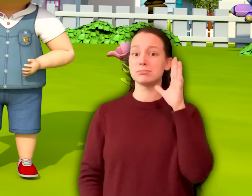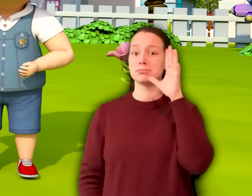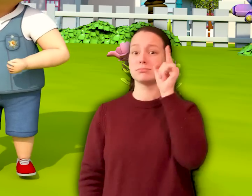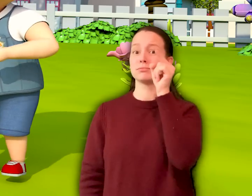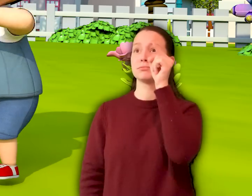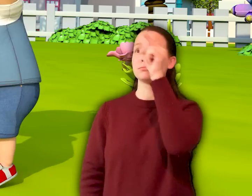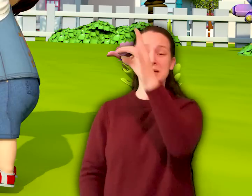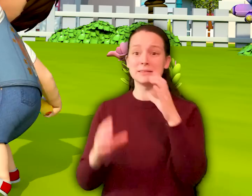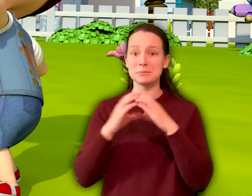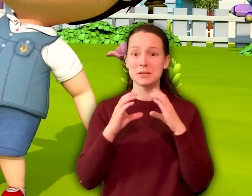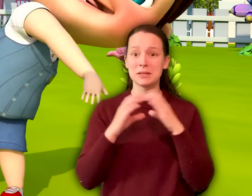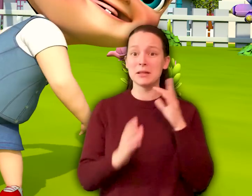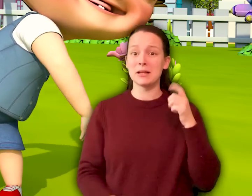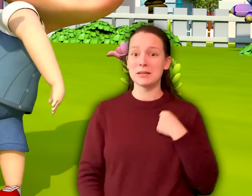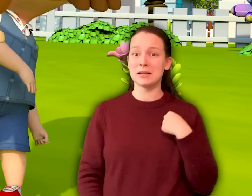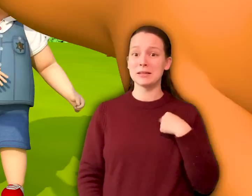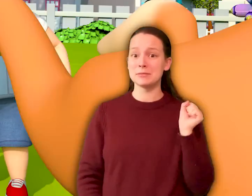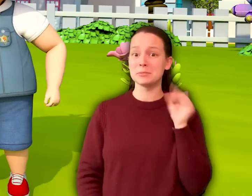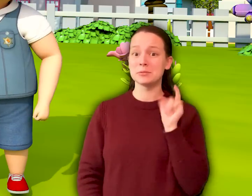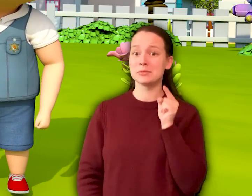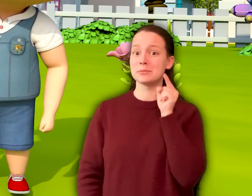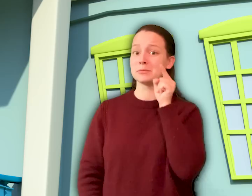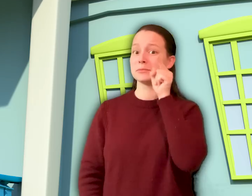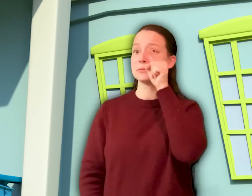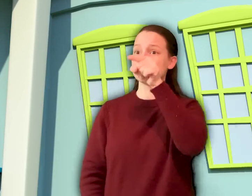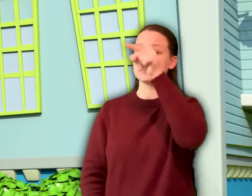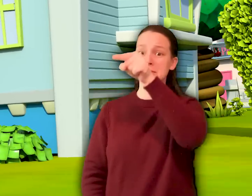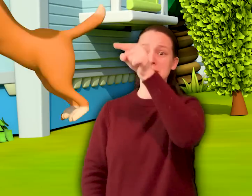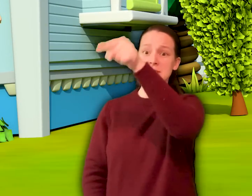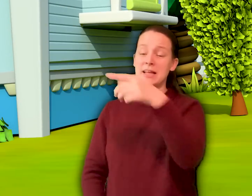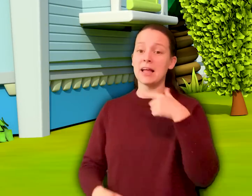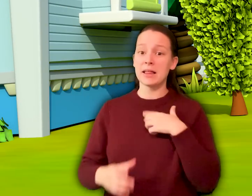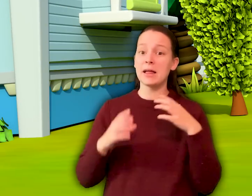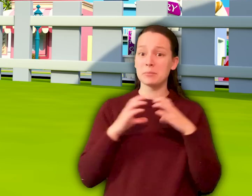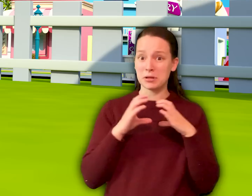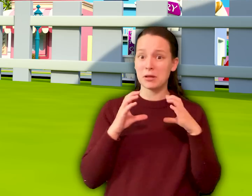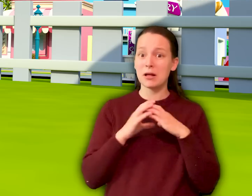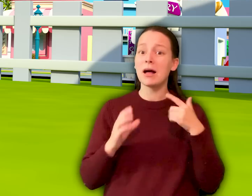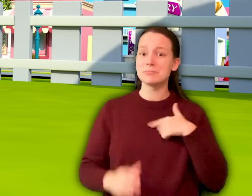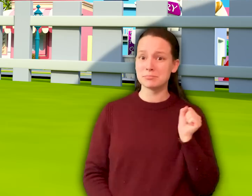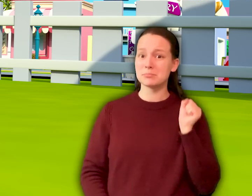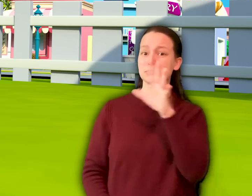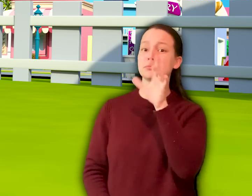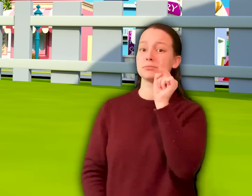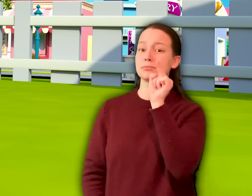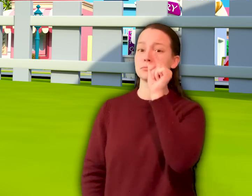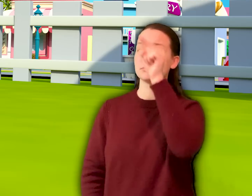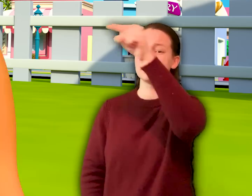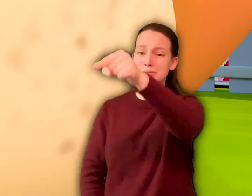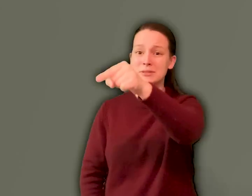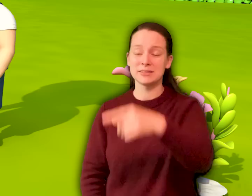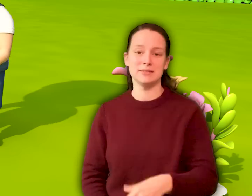ball a bit too far bit too far bit too far I threw the ball a